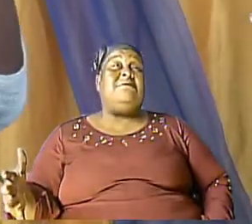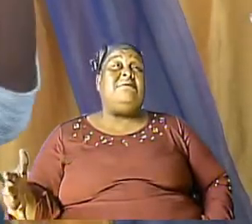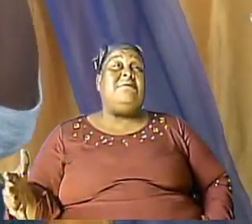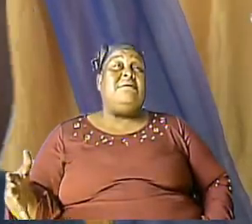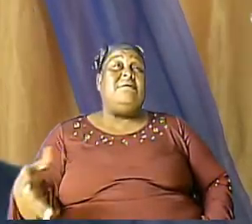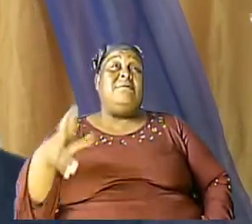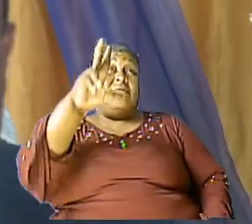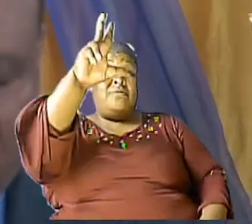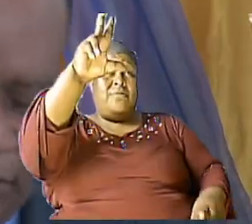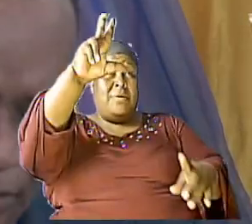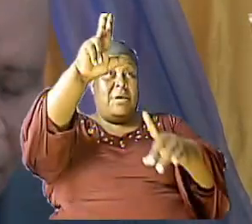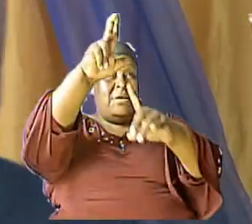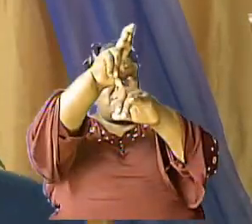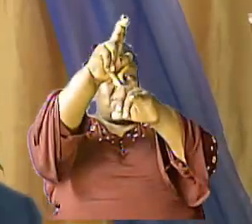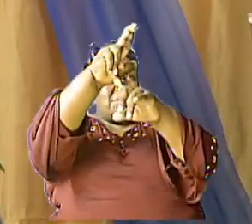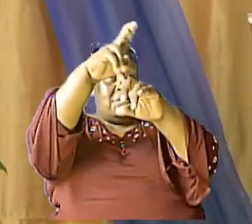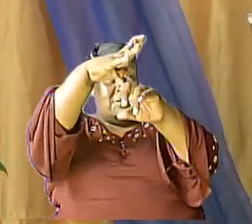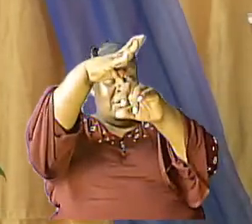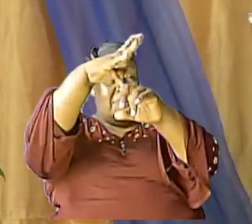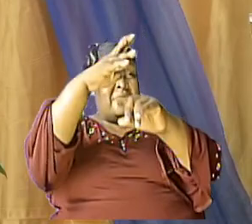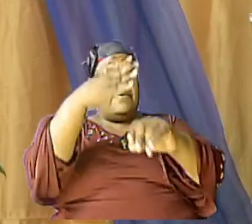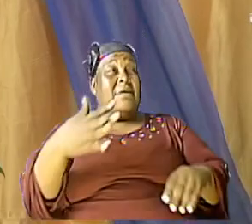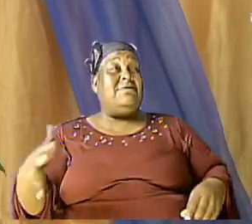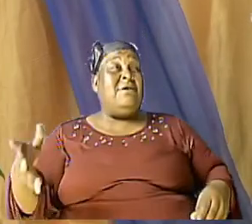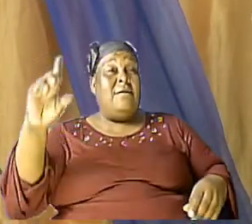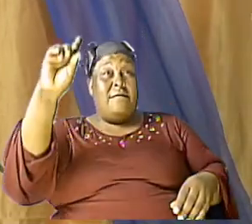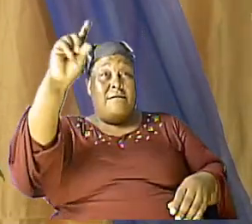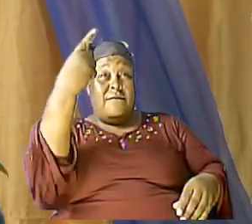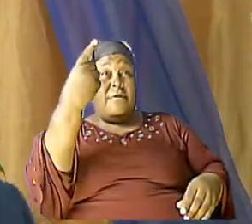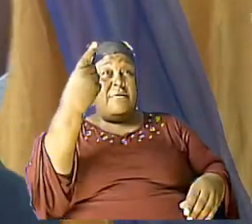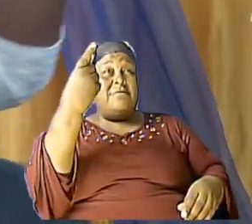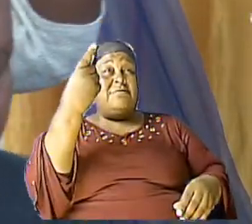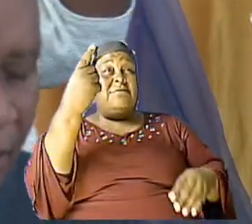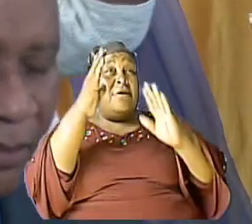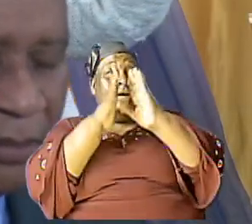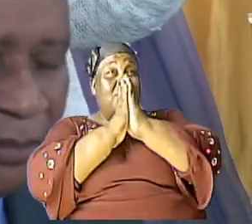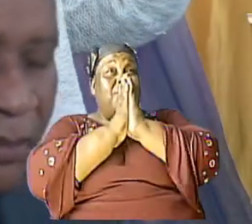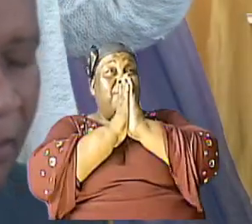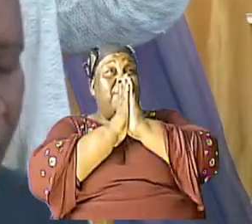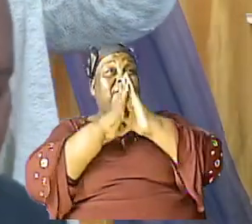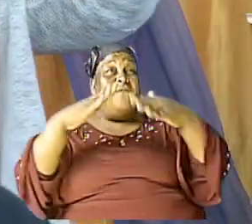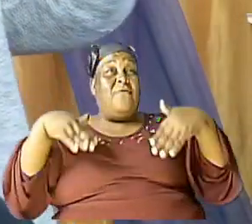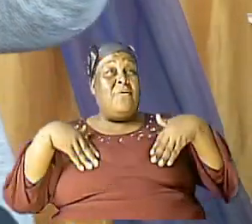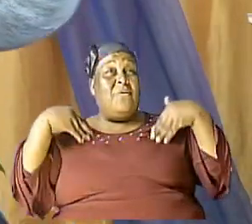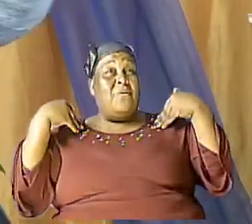All right, three main things, praise God. First, we're praying for youths.